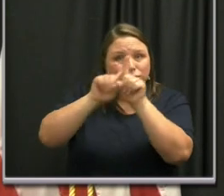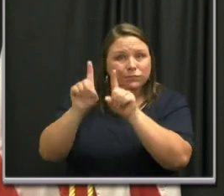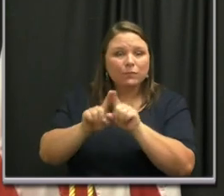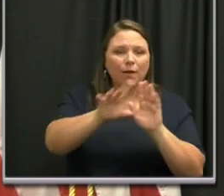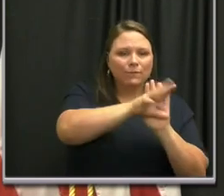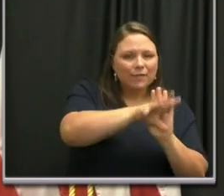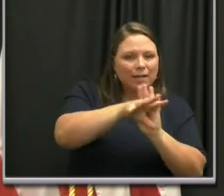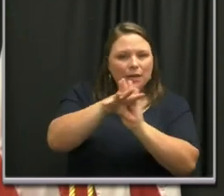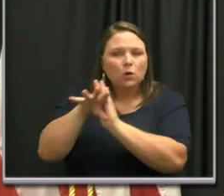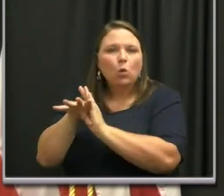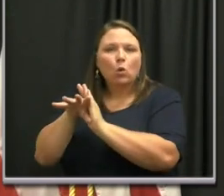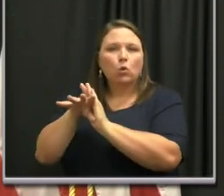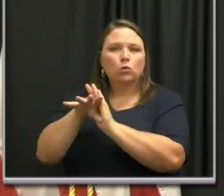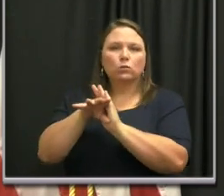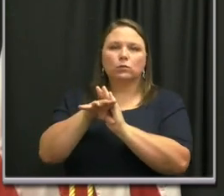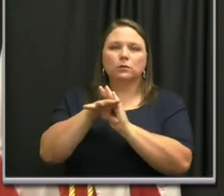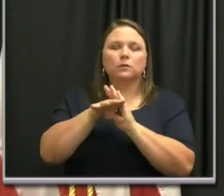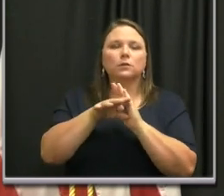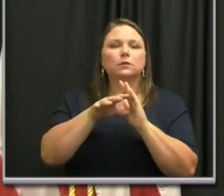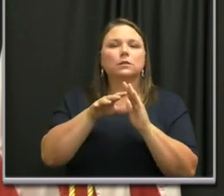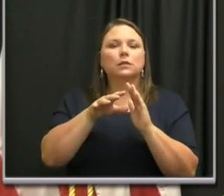videos that we've looked at, still pictures